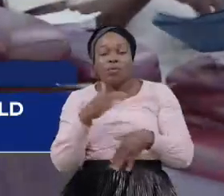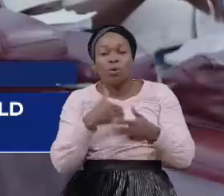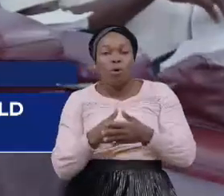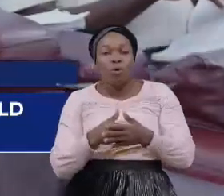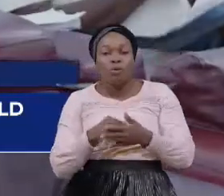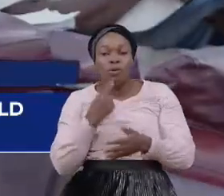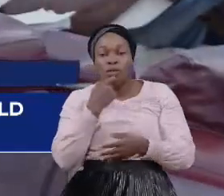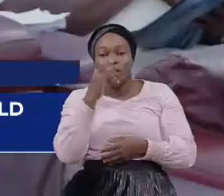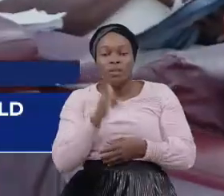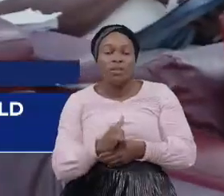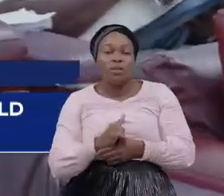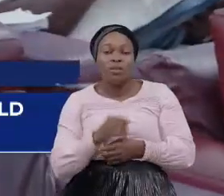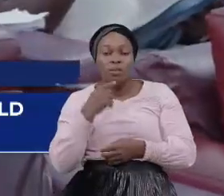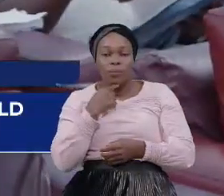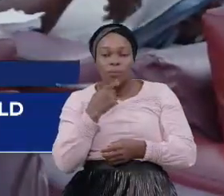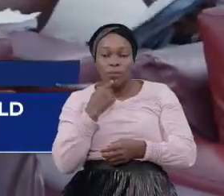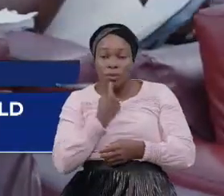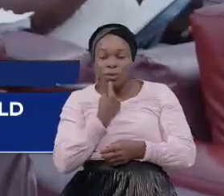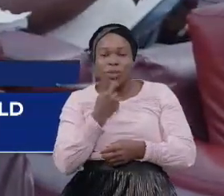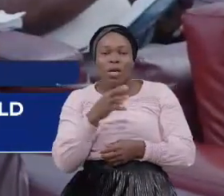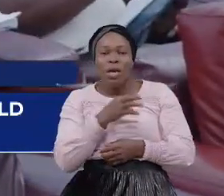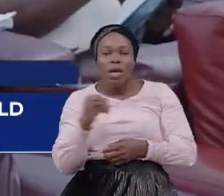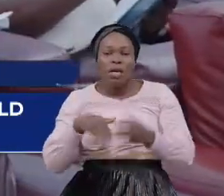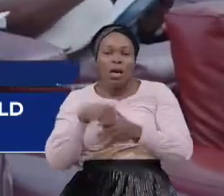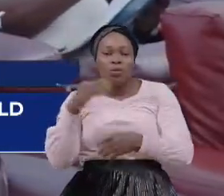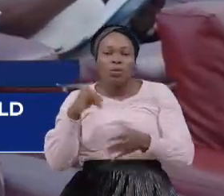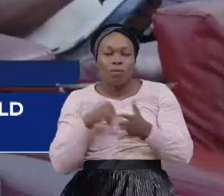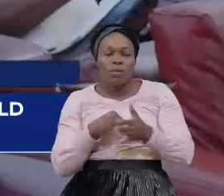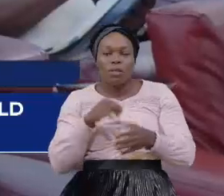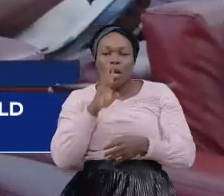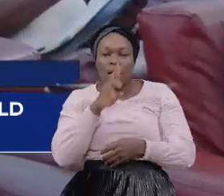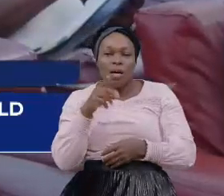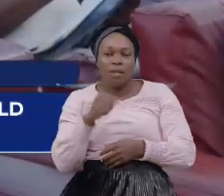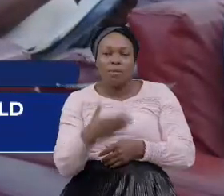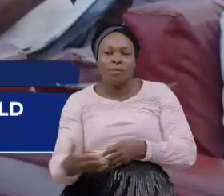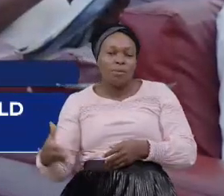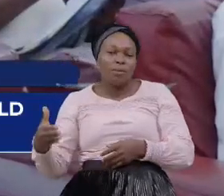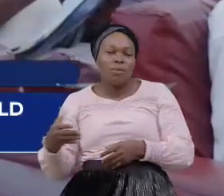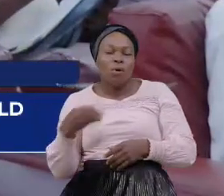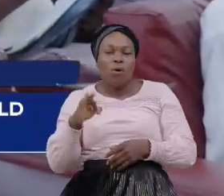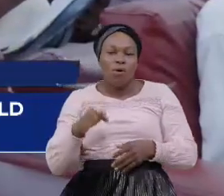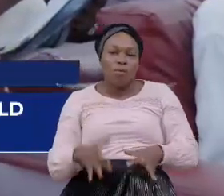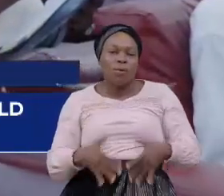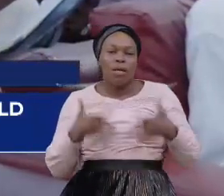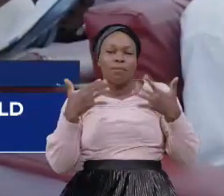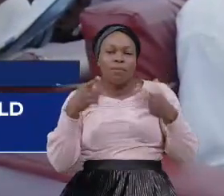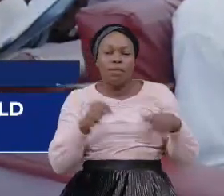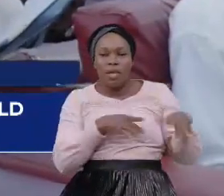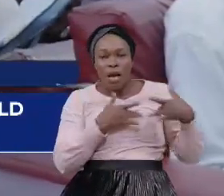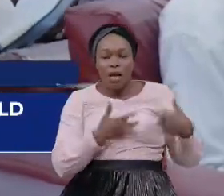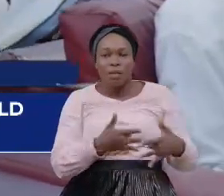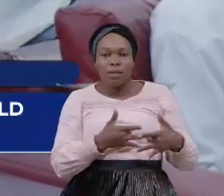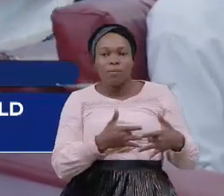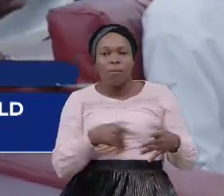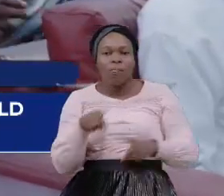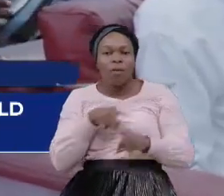out of it are the issues of life. The heart, well, you know, the normal heart,